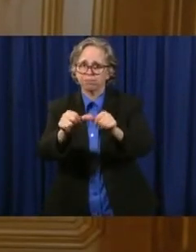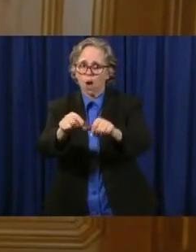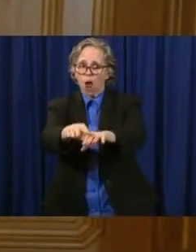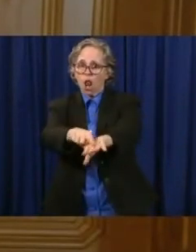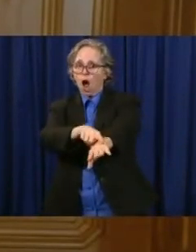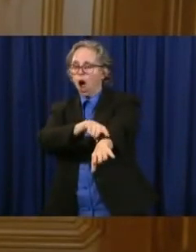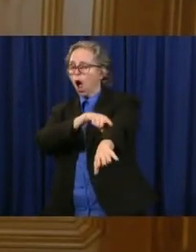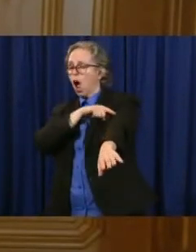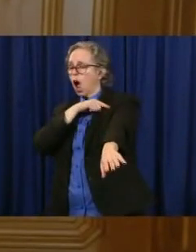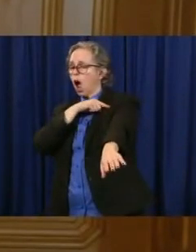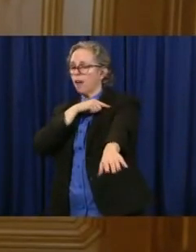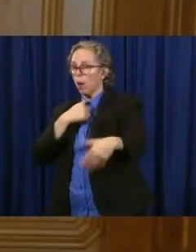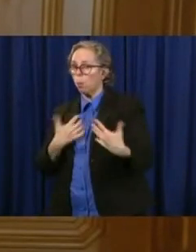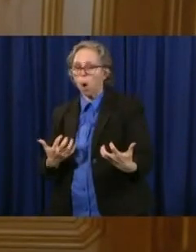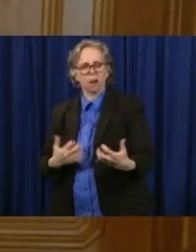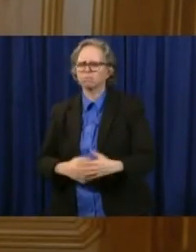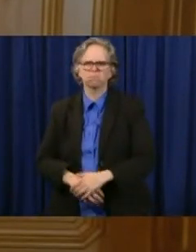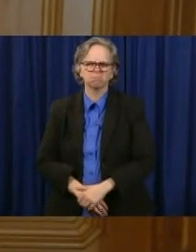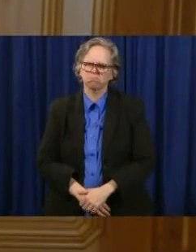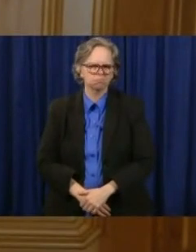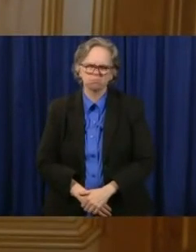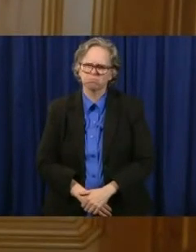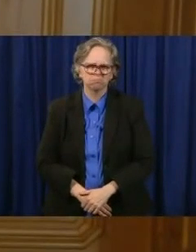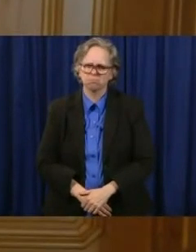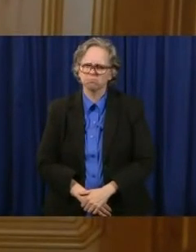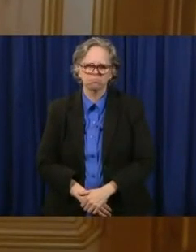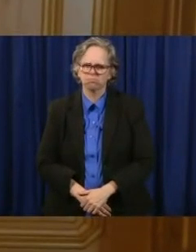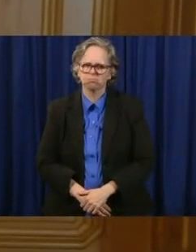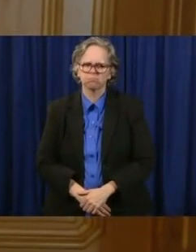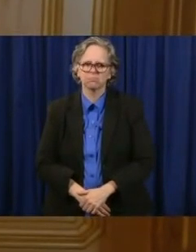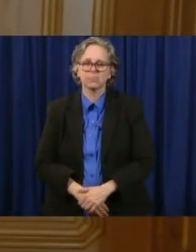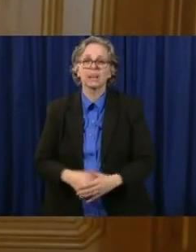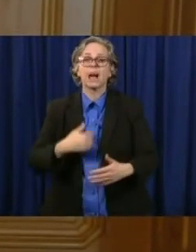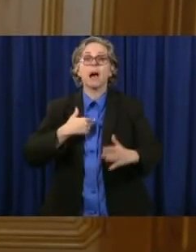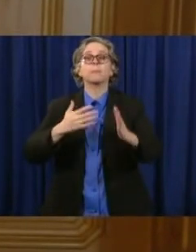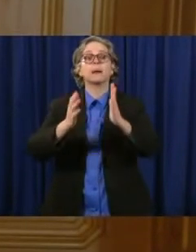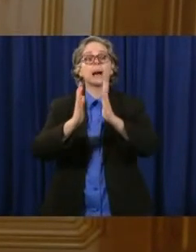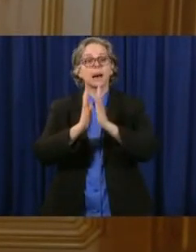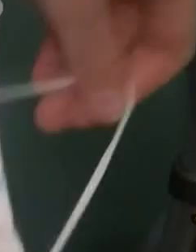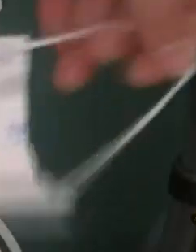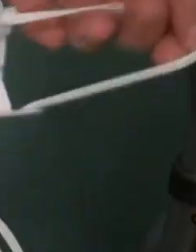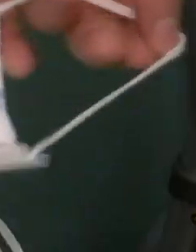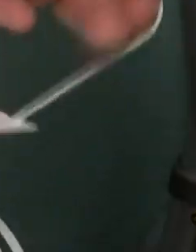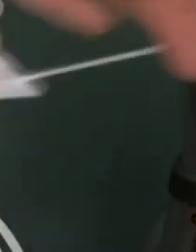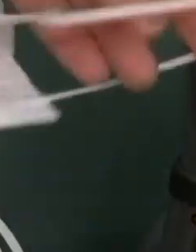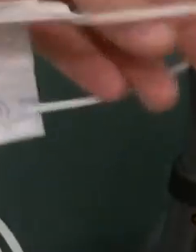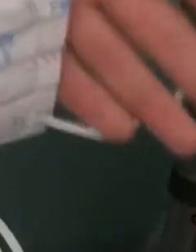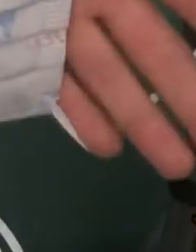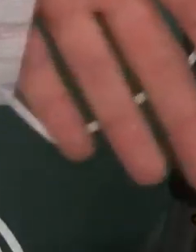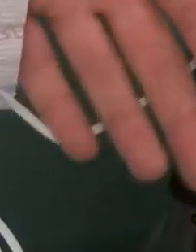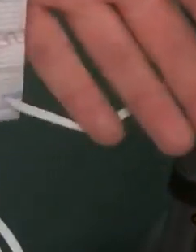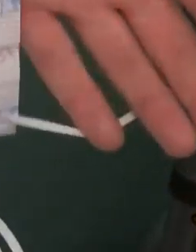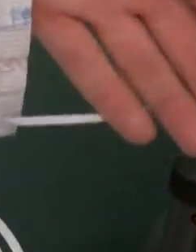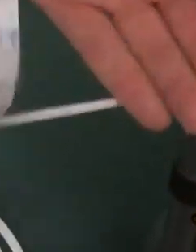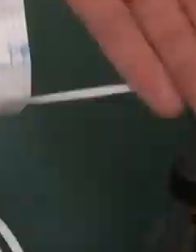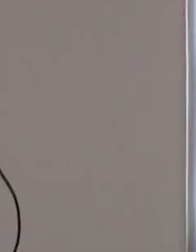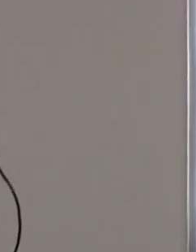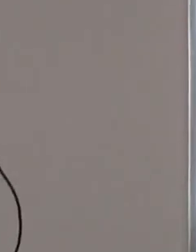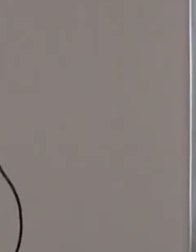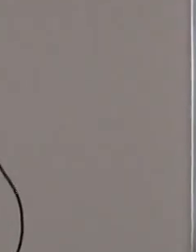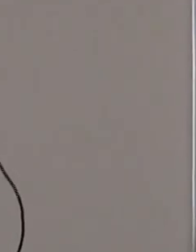And what I'm asking Ohioans to do is hang in there. The governor also announced 19